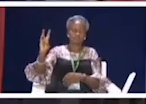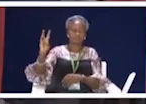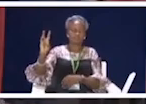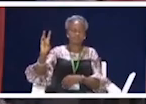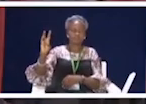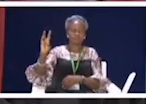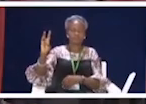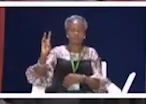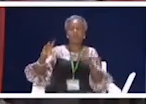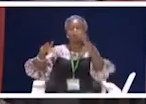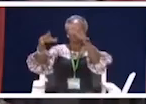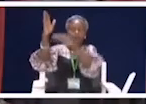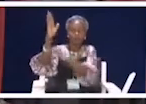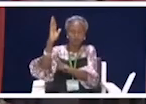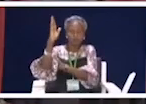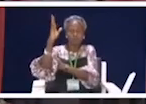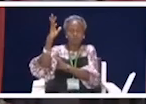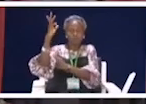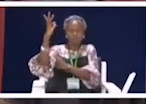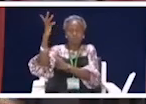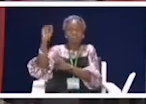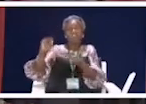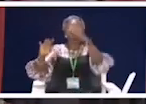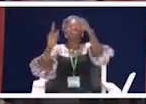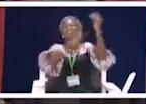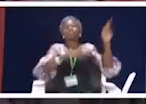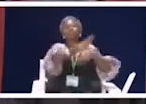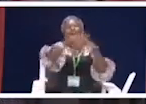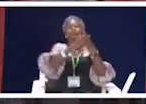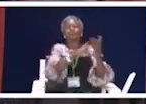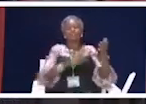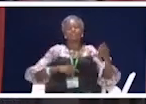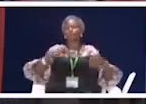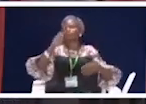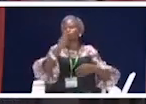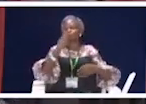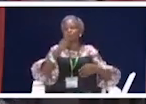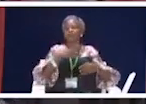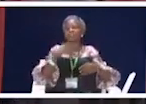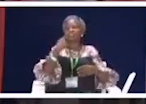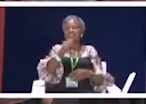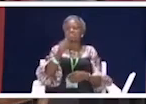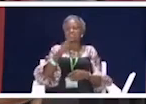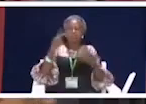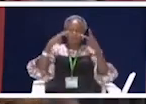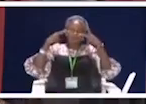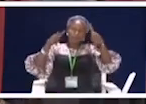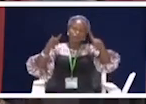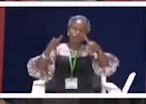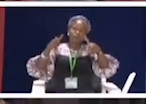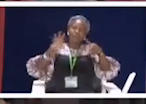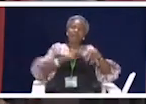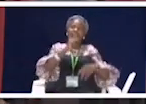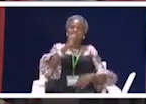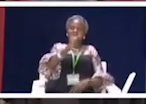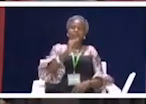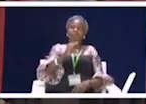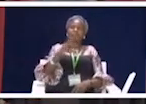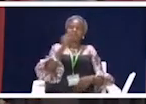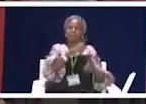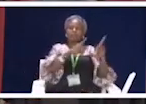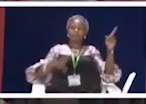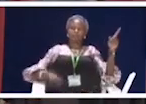Jeremiah 32:27, God, the Igwe of all Igwe, spoke. He says, "Behold, I am the